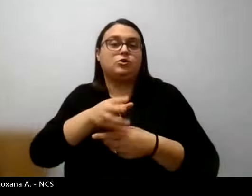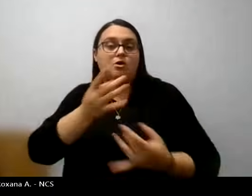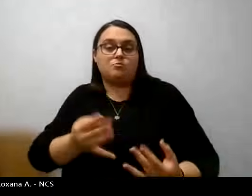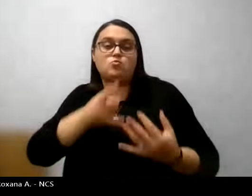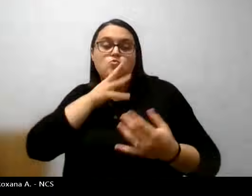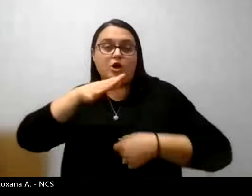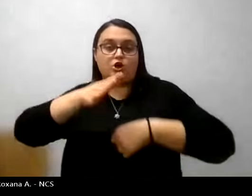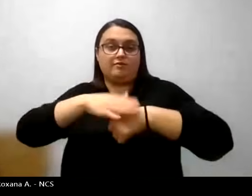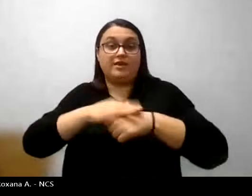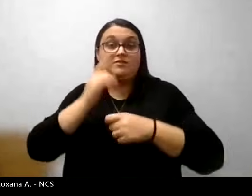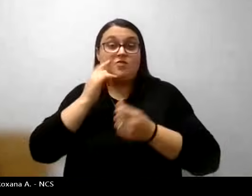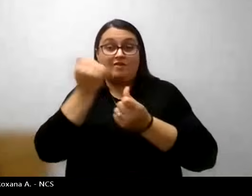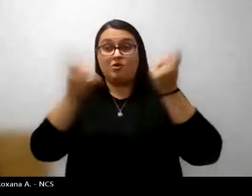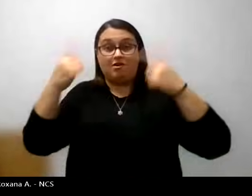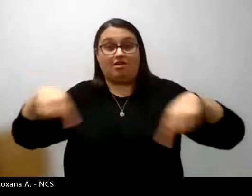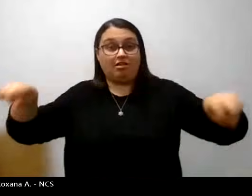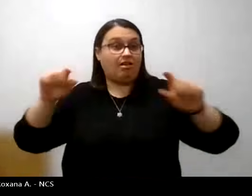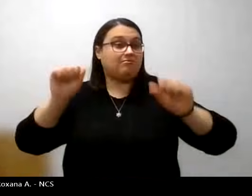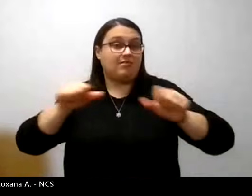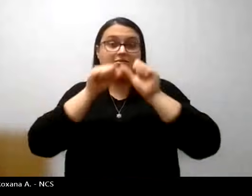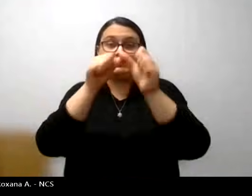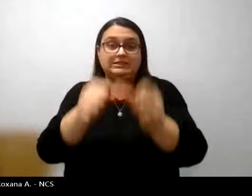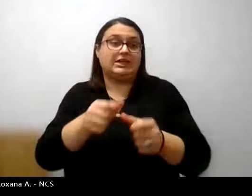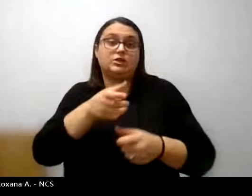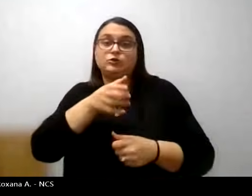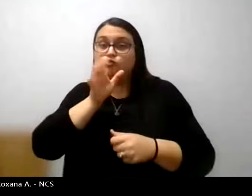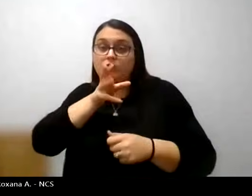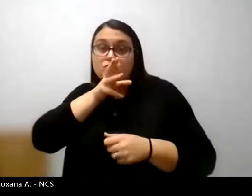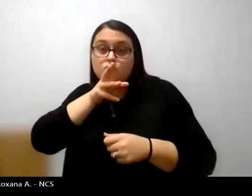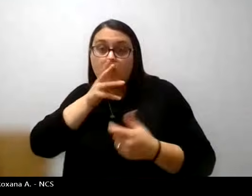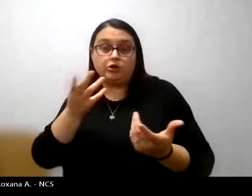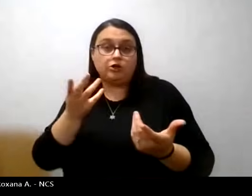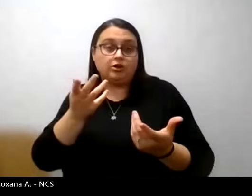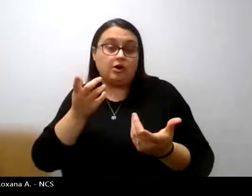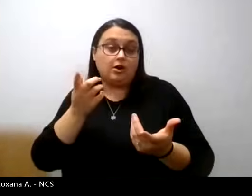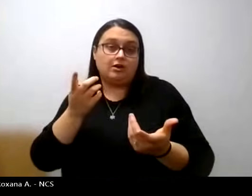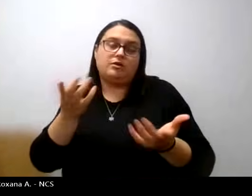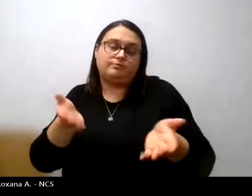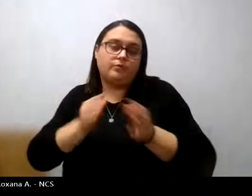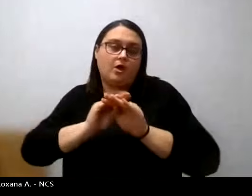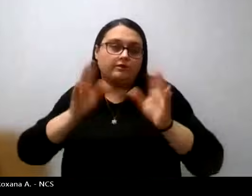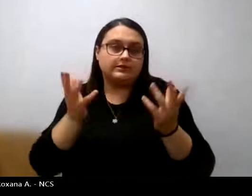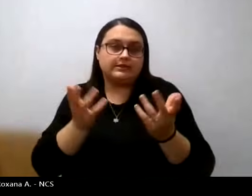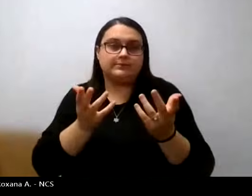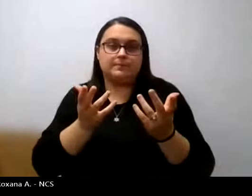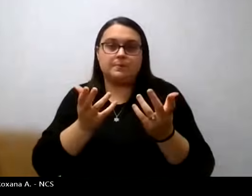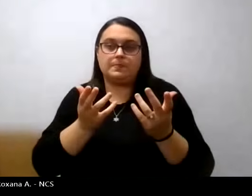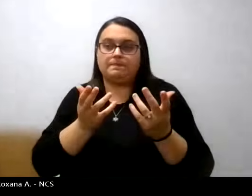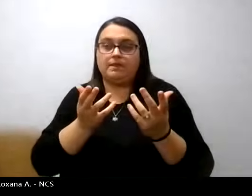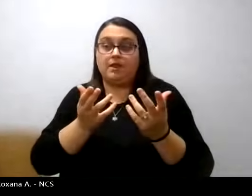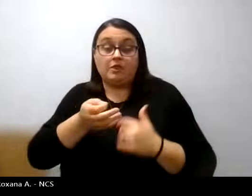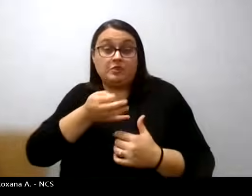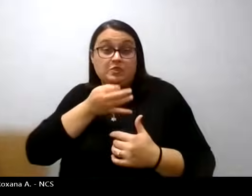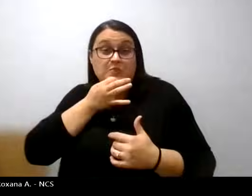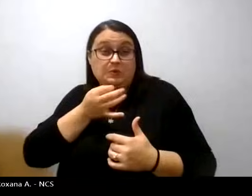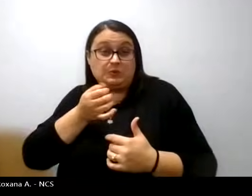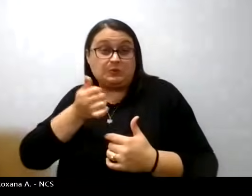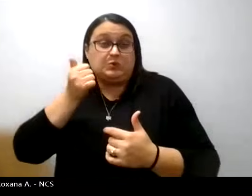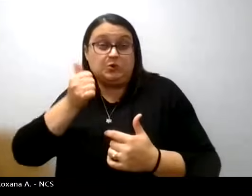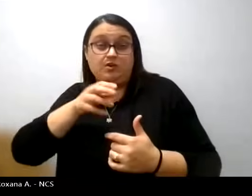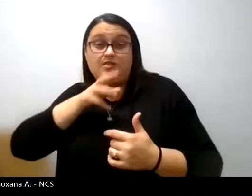everybody else, they can continue to drink the water. We would, obviously, the sooner the reservoir fills